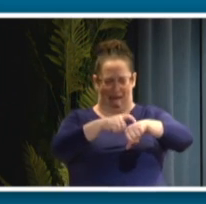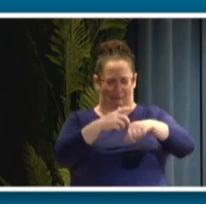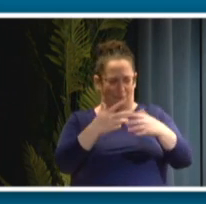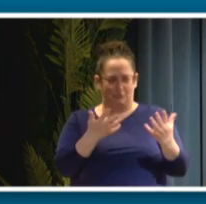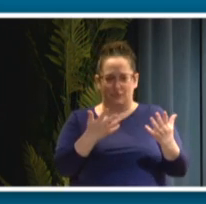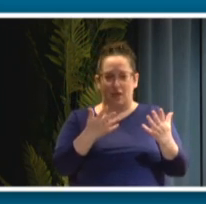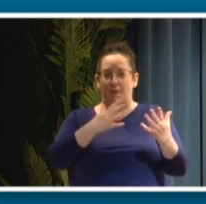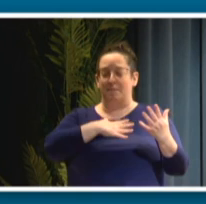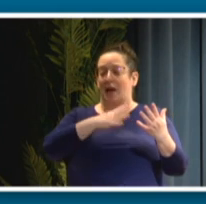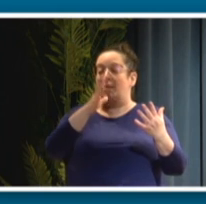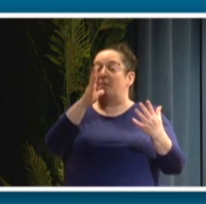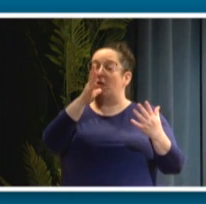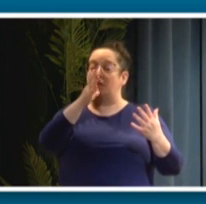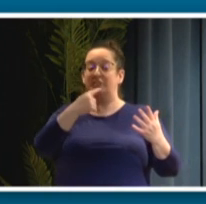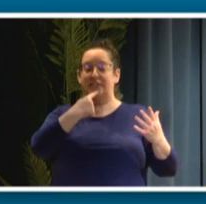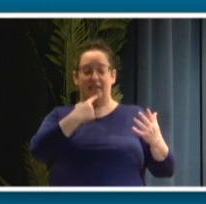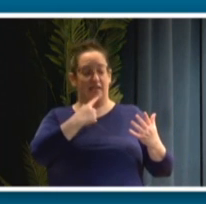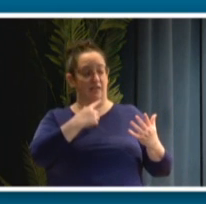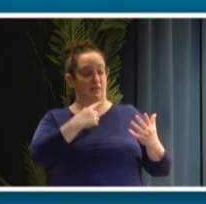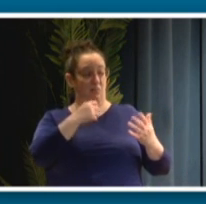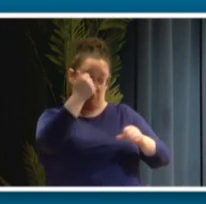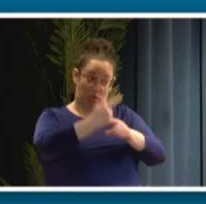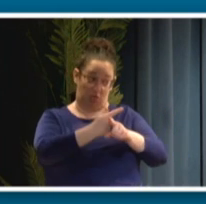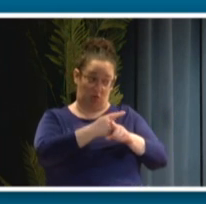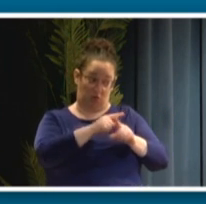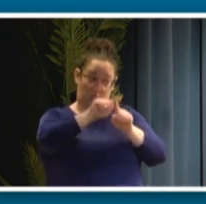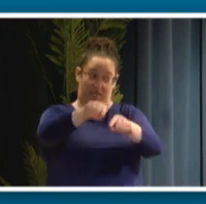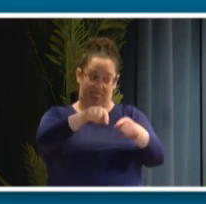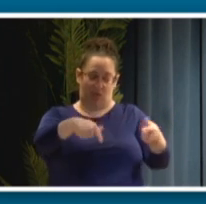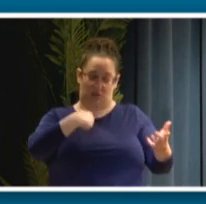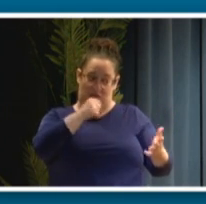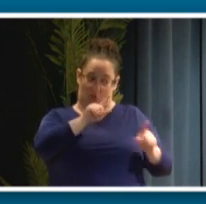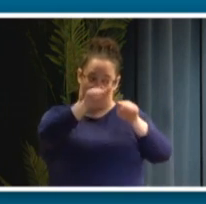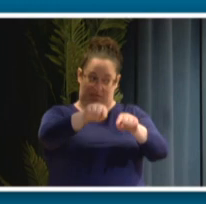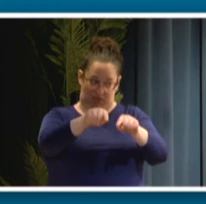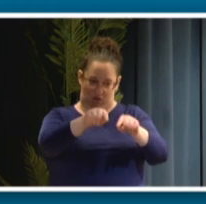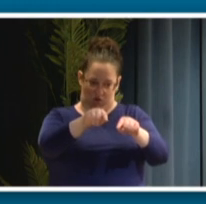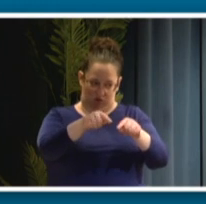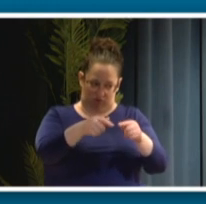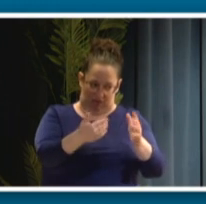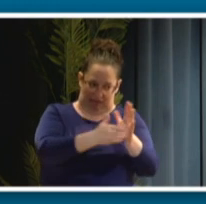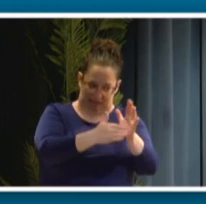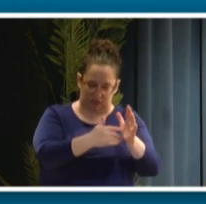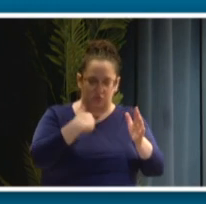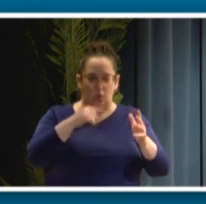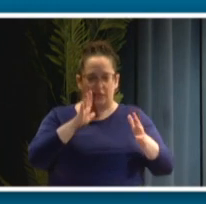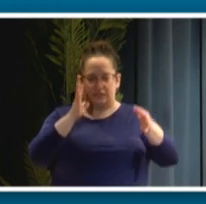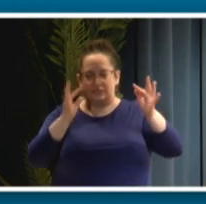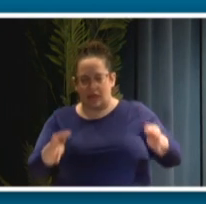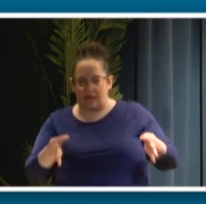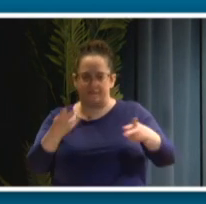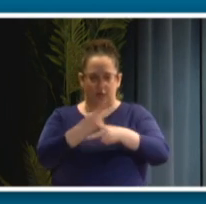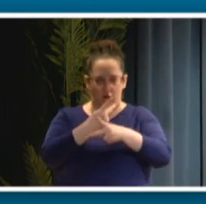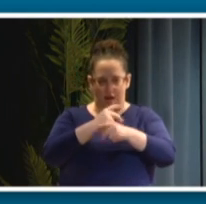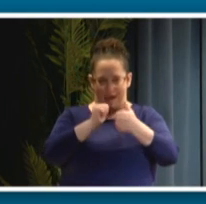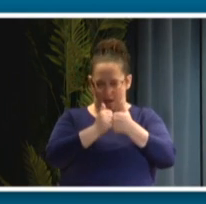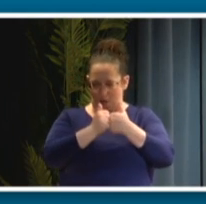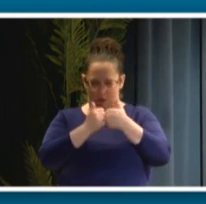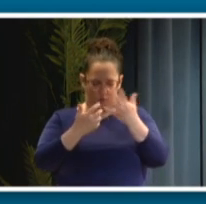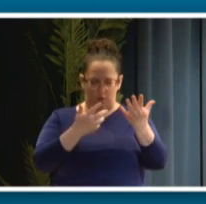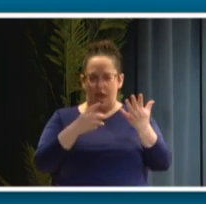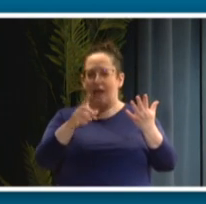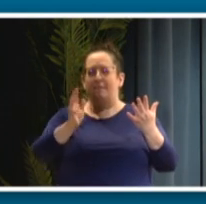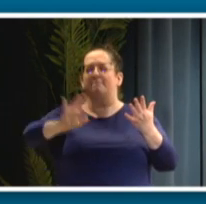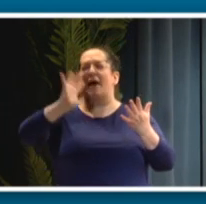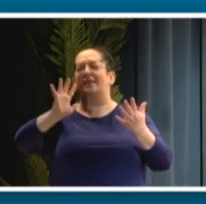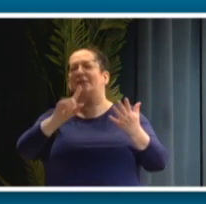And my mother was like, your brother went there and we saw what happened to him. We ain't doing it, right? Right. So she was trying to figure out, and back then zoning and all that,